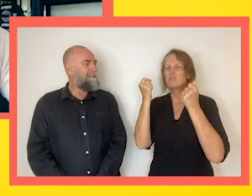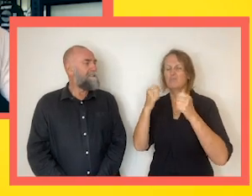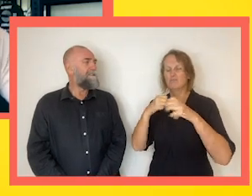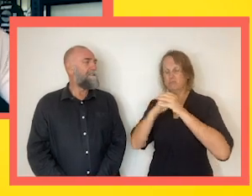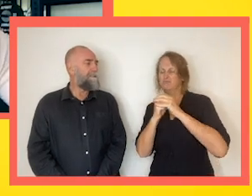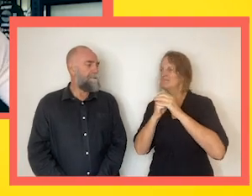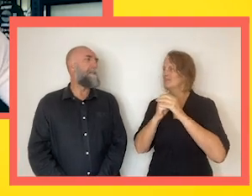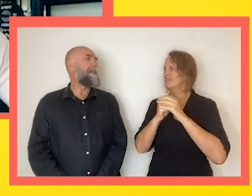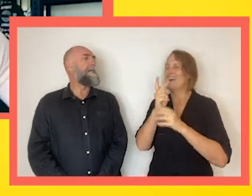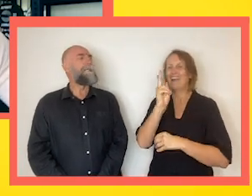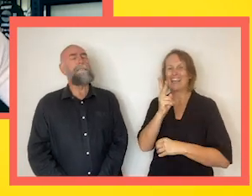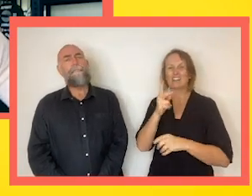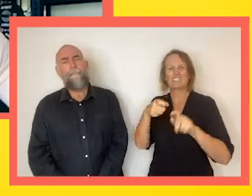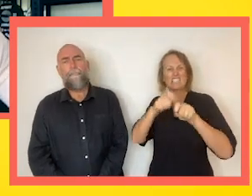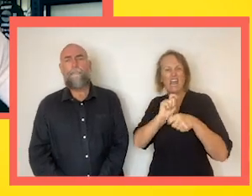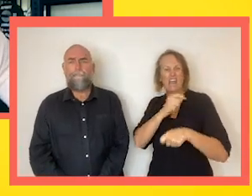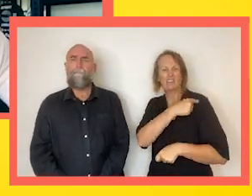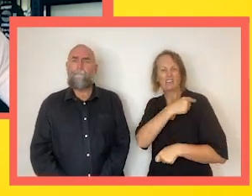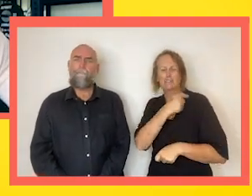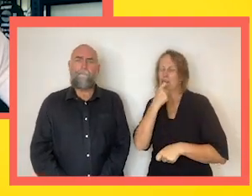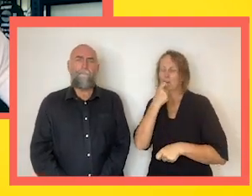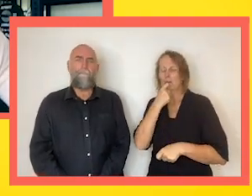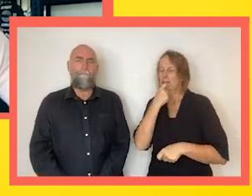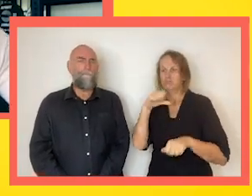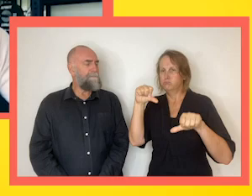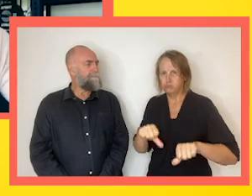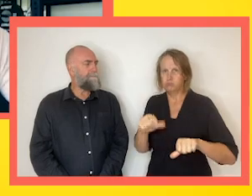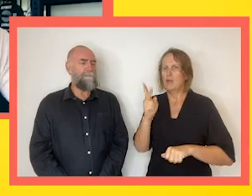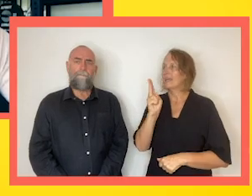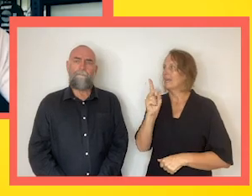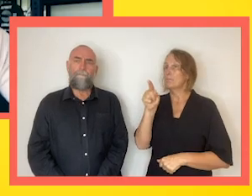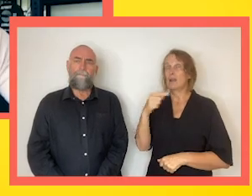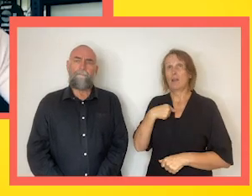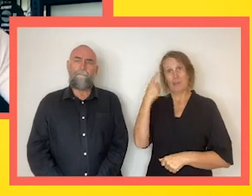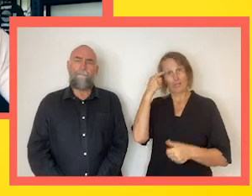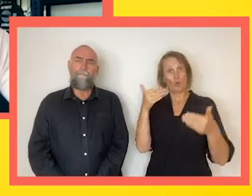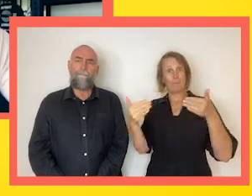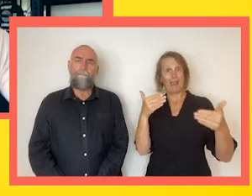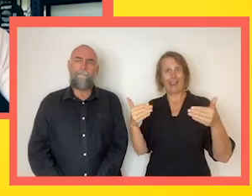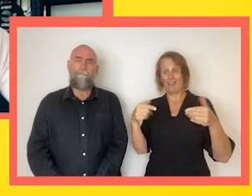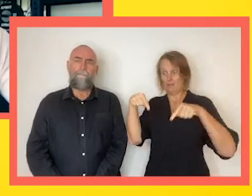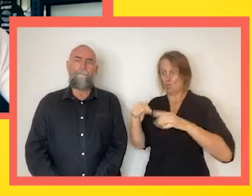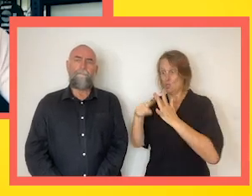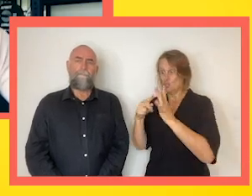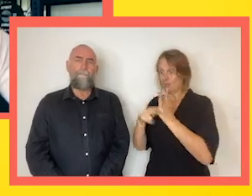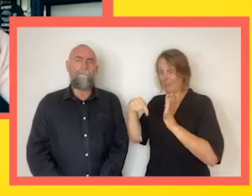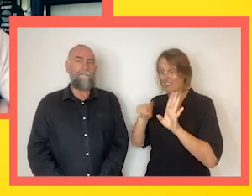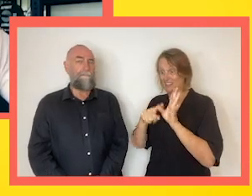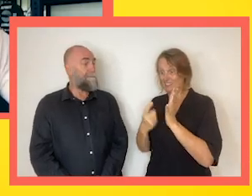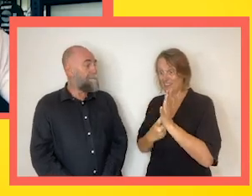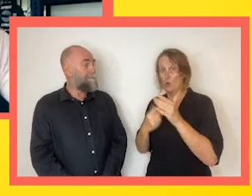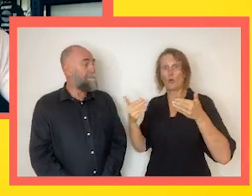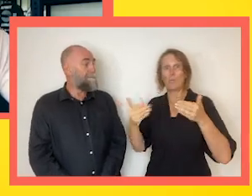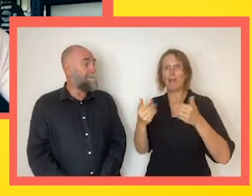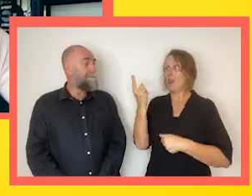more pops and potentially tears, so that set me back a little bit. But I'm ahead more the start of this year than I was at the start of